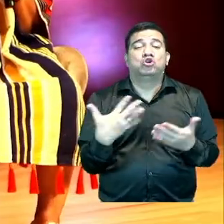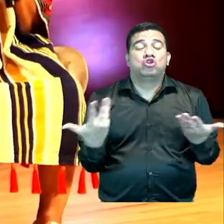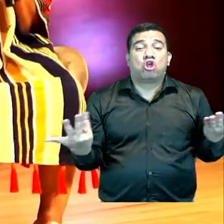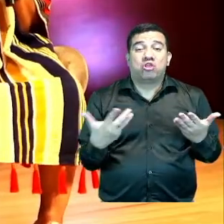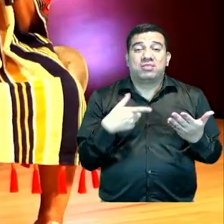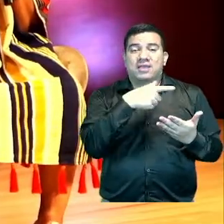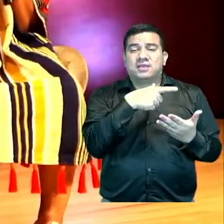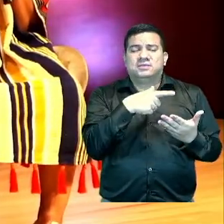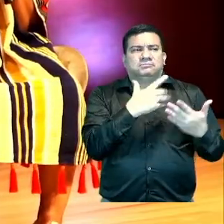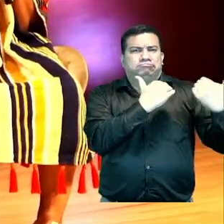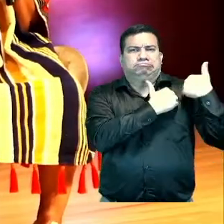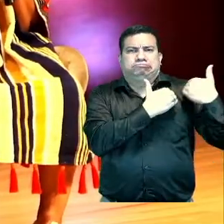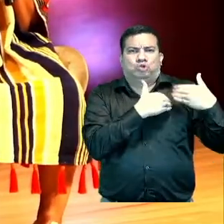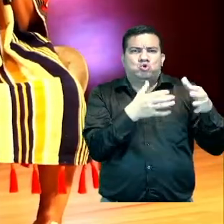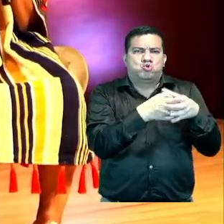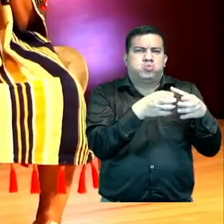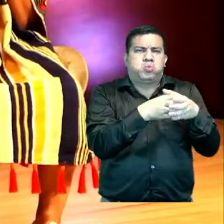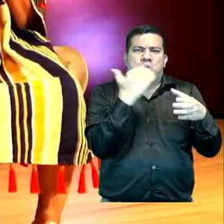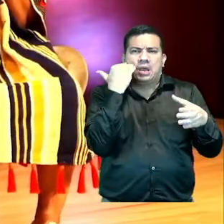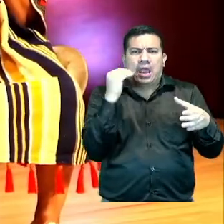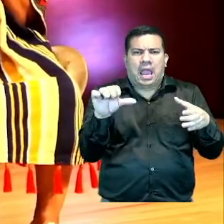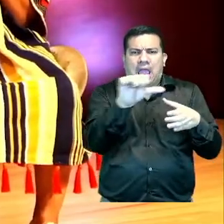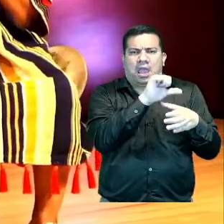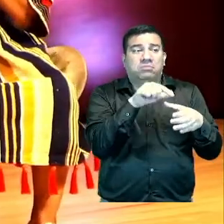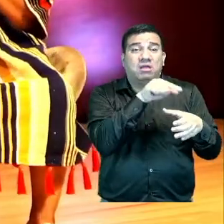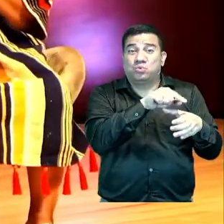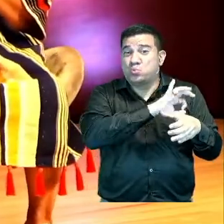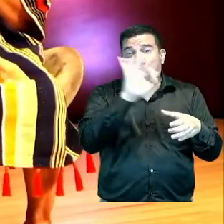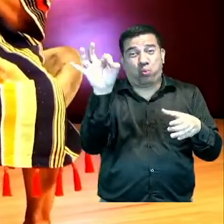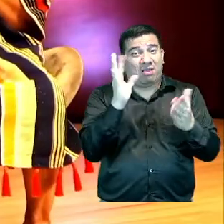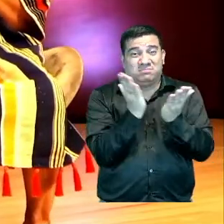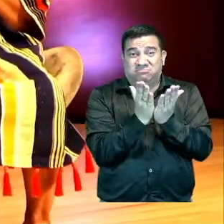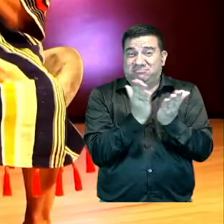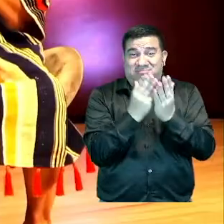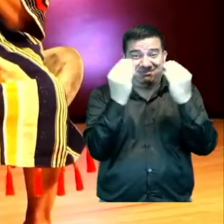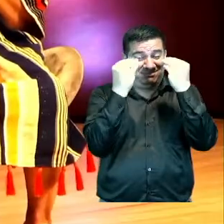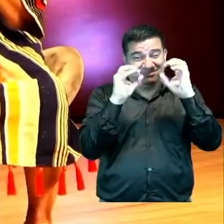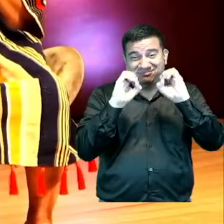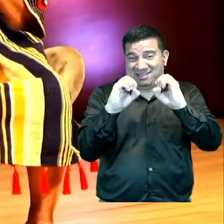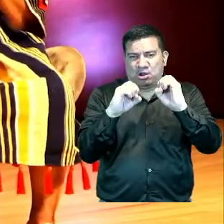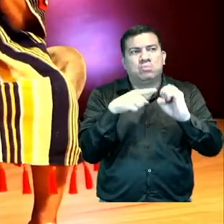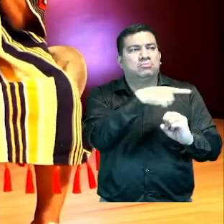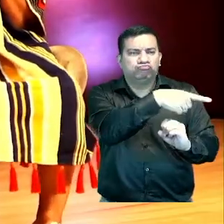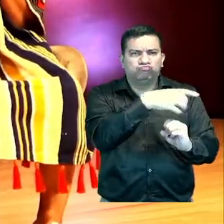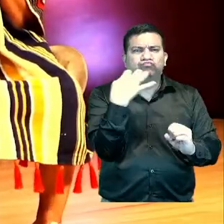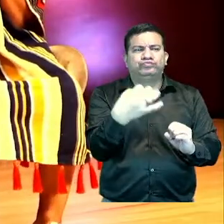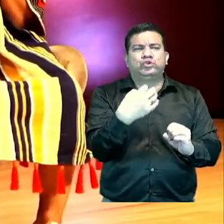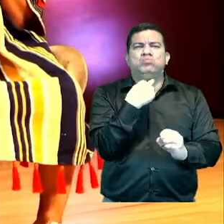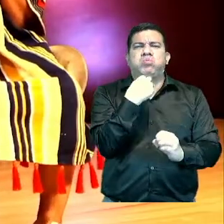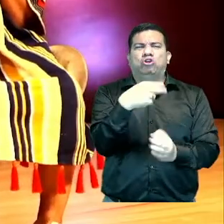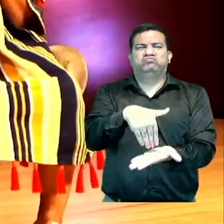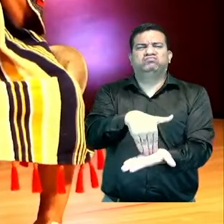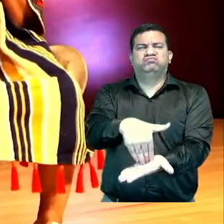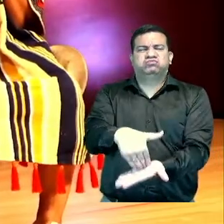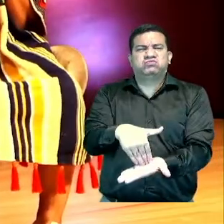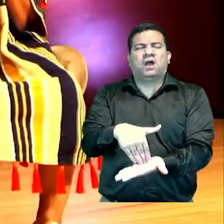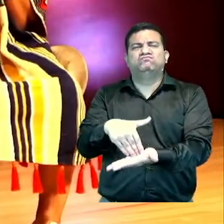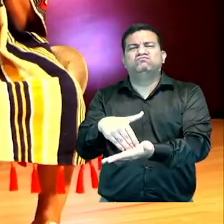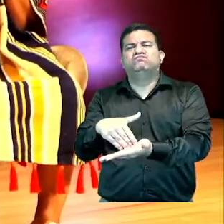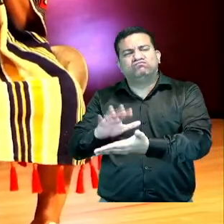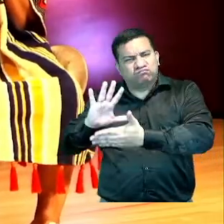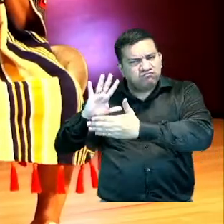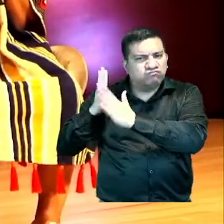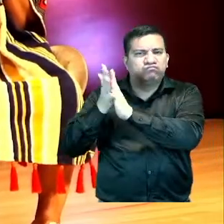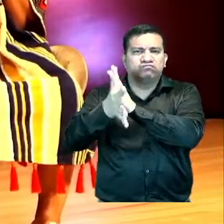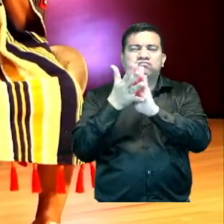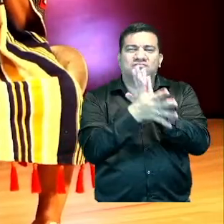educated, but she had a voice. And when we were growing up as 5 sisters, she would always say to us,